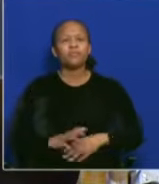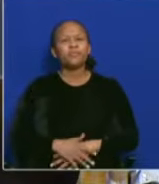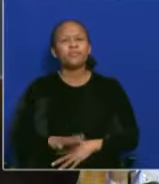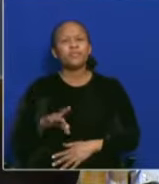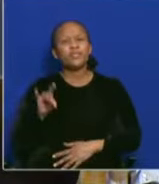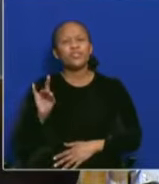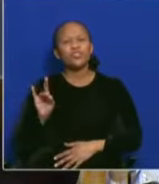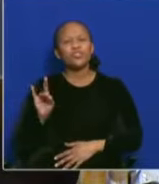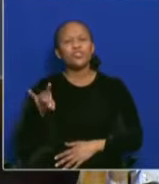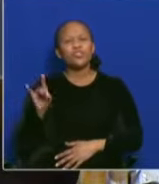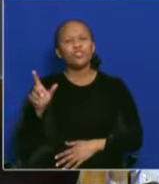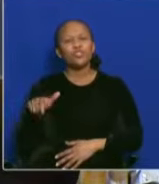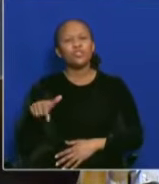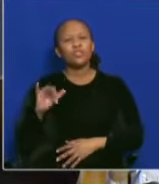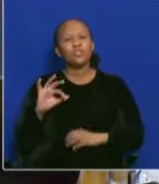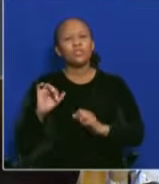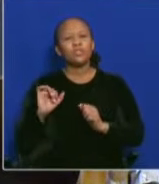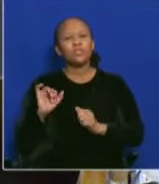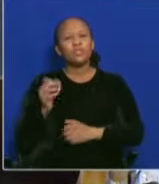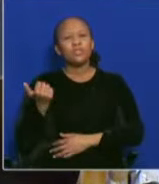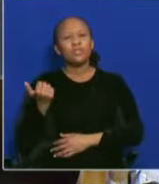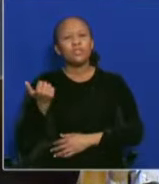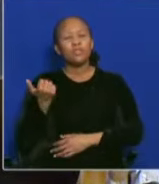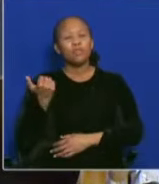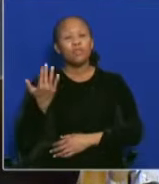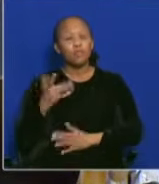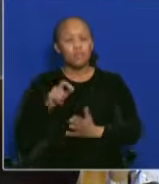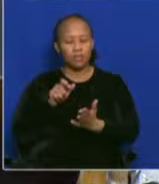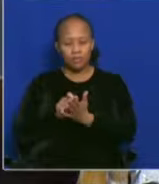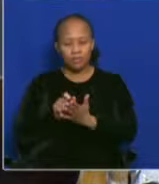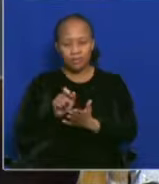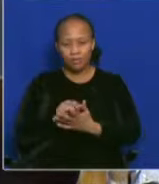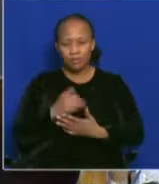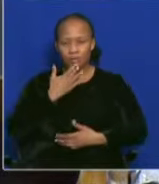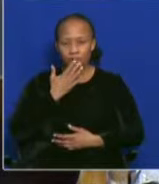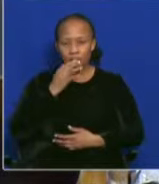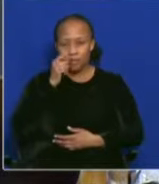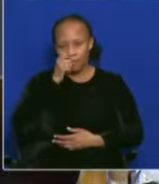by Mr. Adriano Mazzotti.